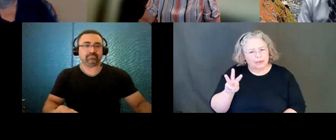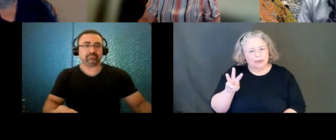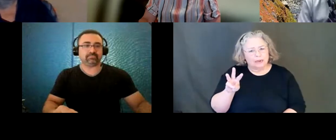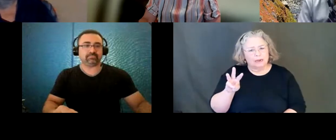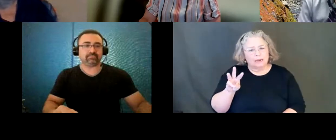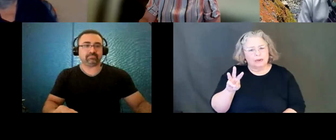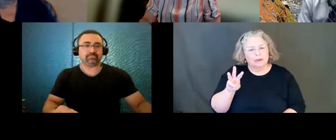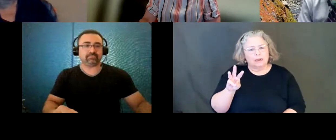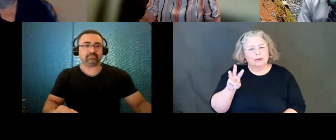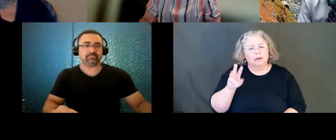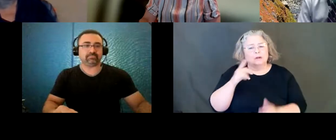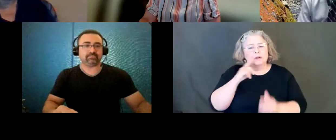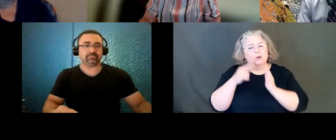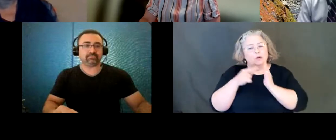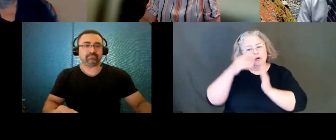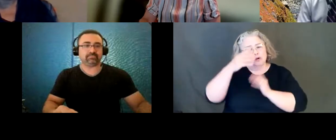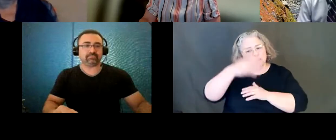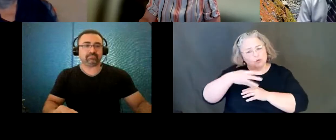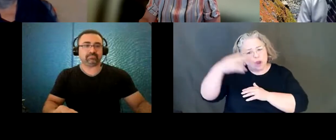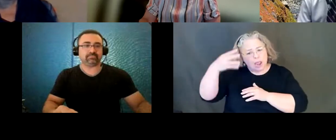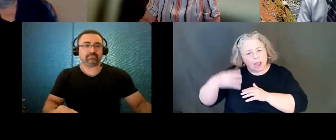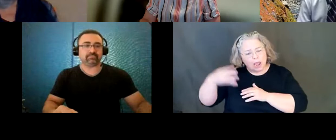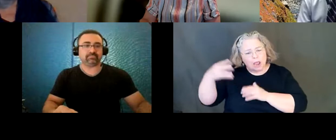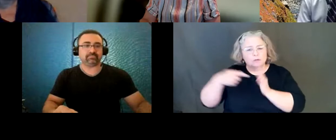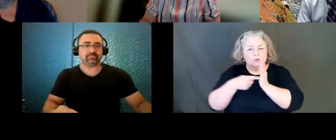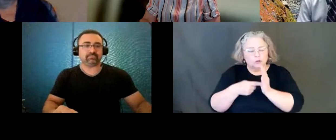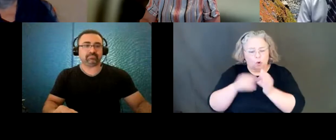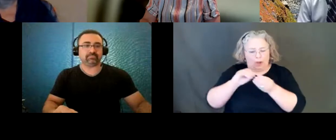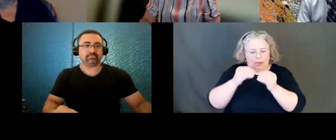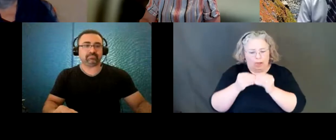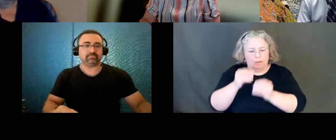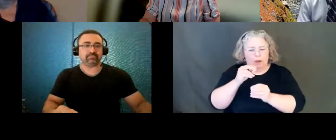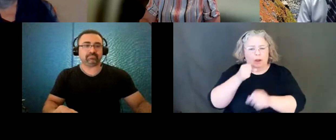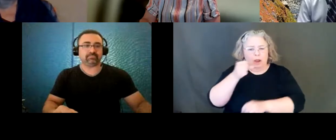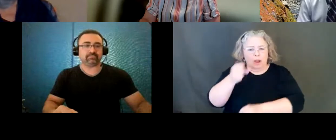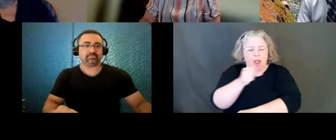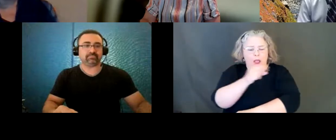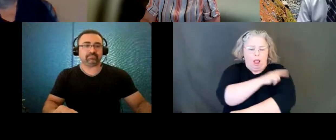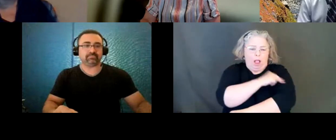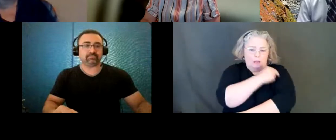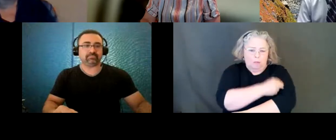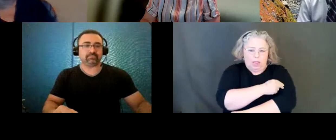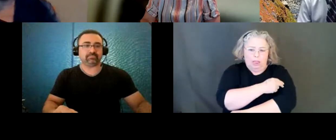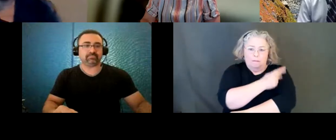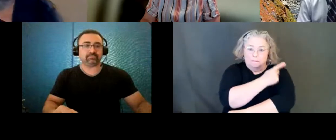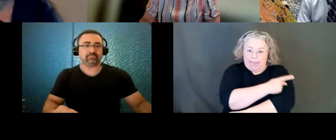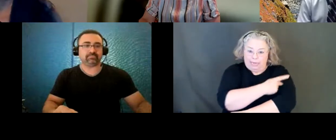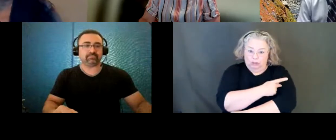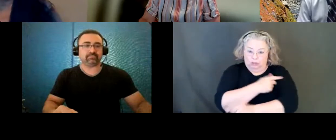graphs that show the number of hospitalized patients who have been fully vaccinated?